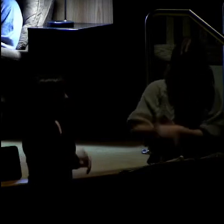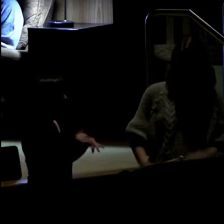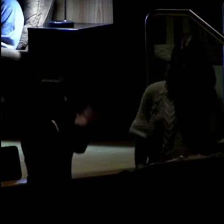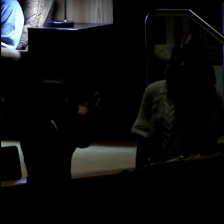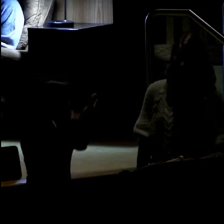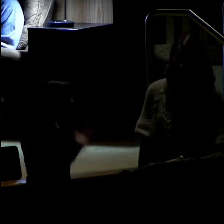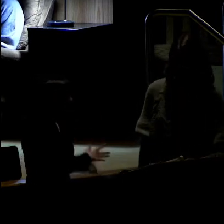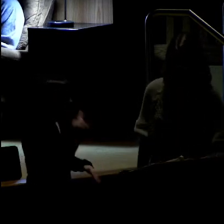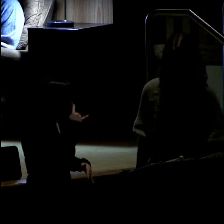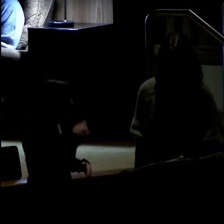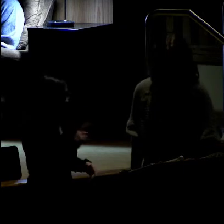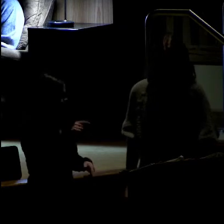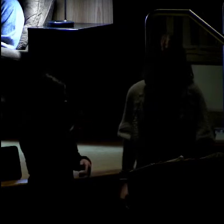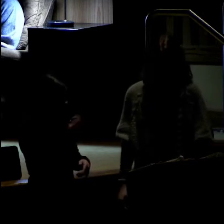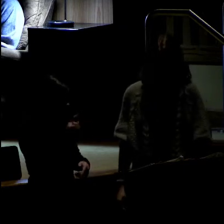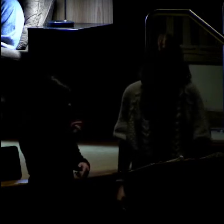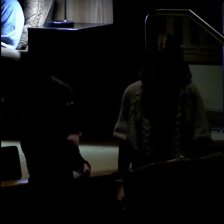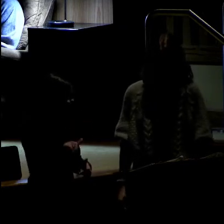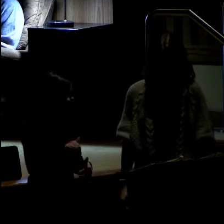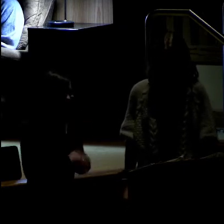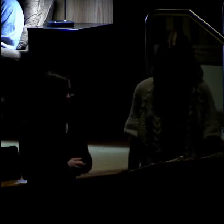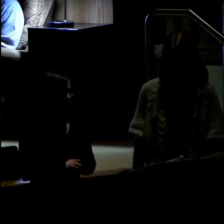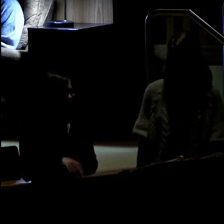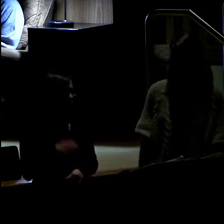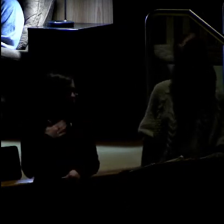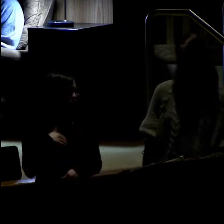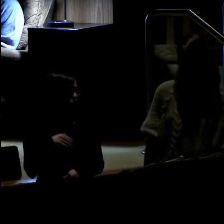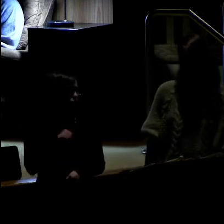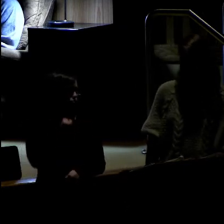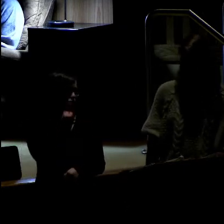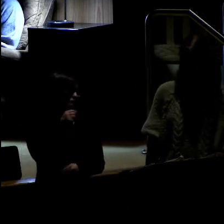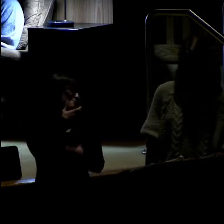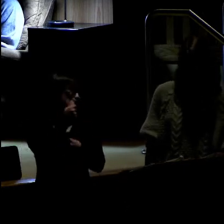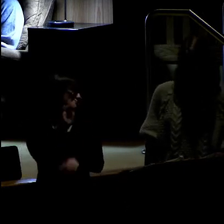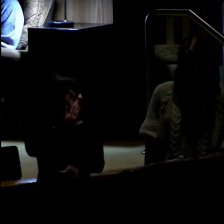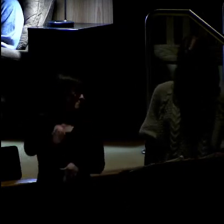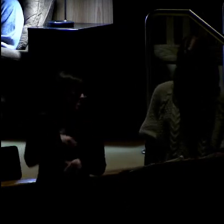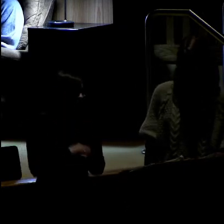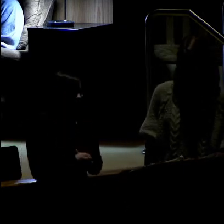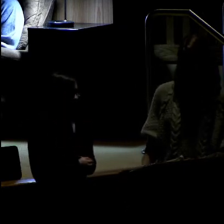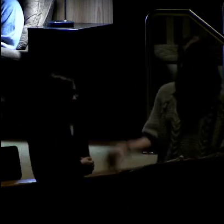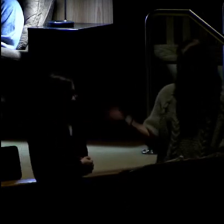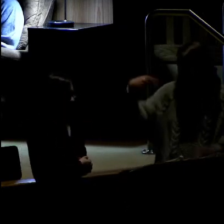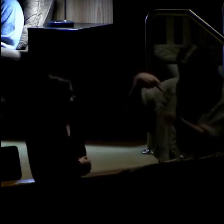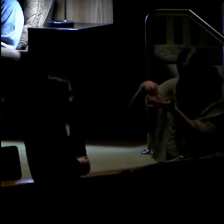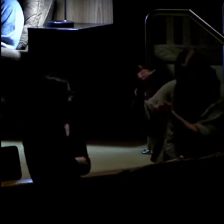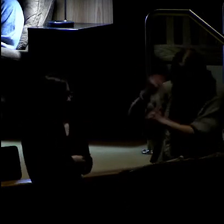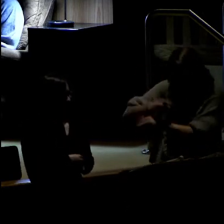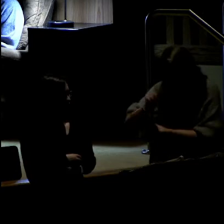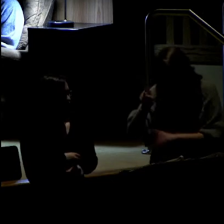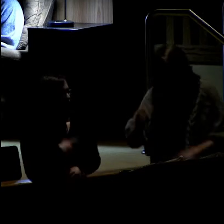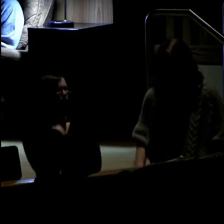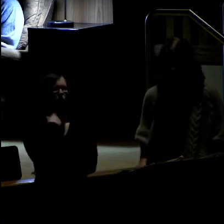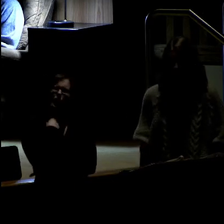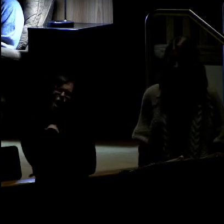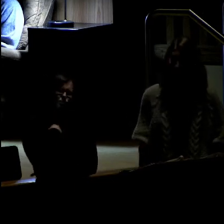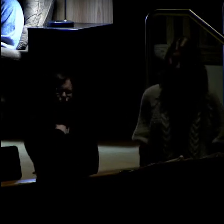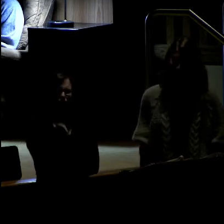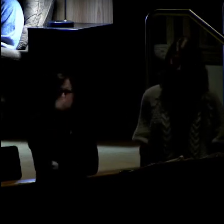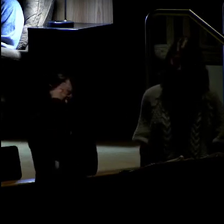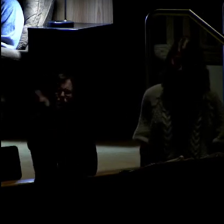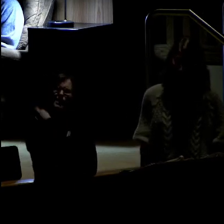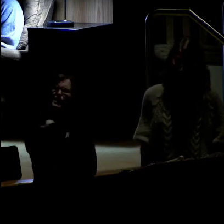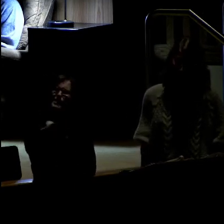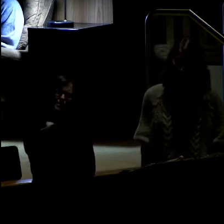That's wonderful, kids. What about you, Becky? Oh, you wouldn't be interested. Come on, Becky. Did you get paid today? I can't seem